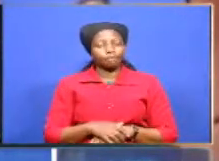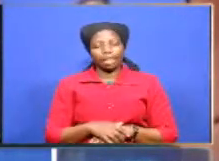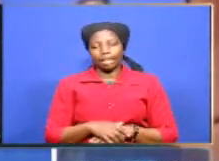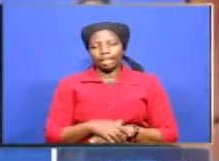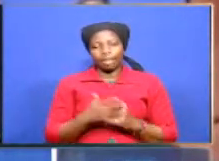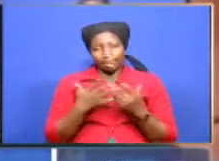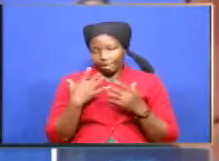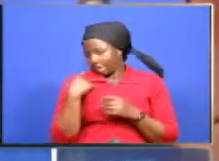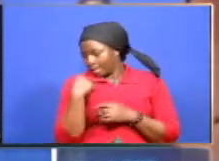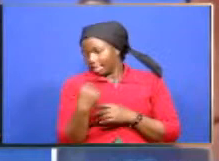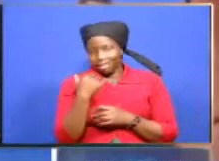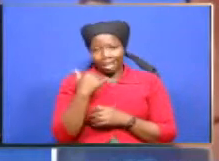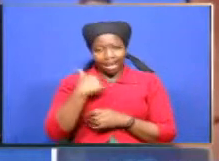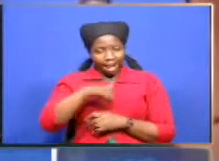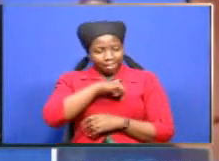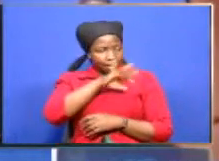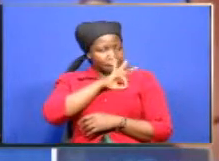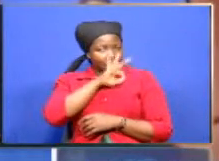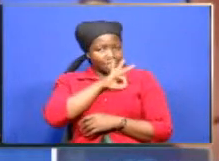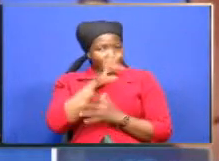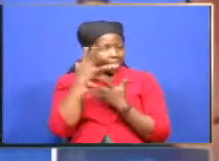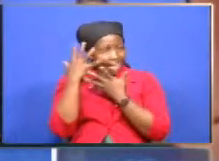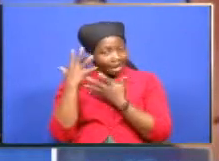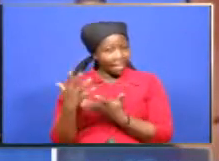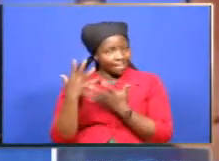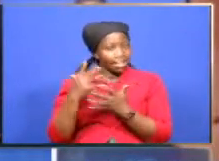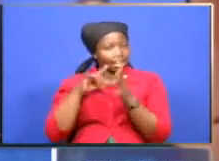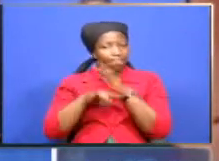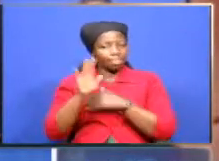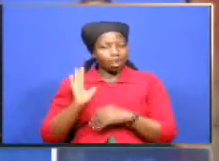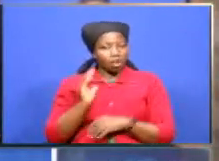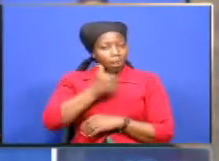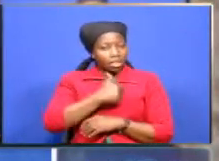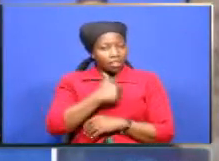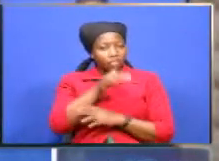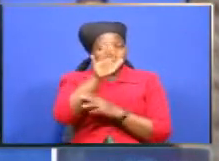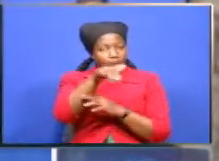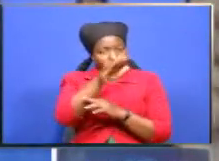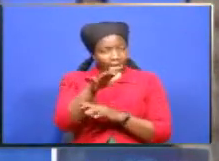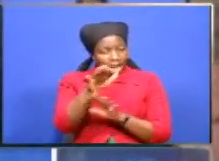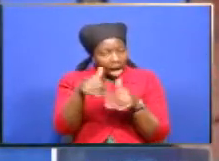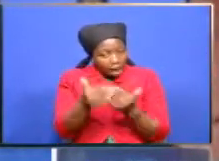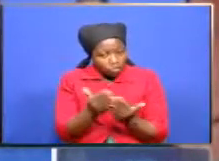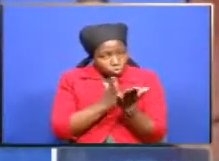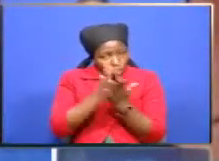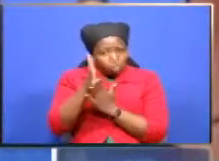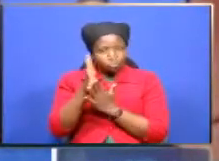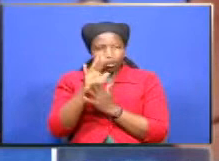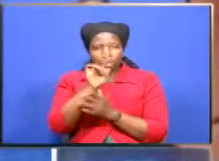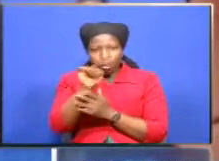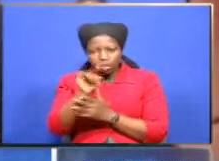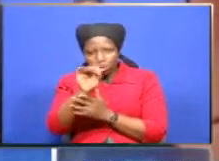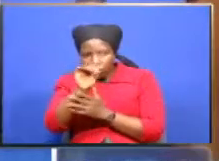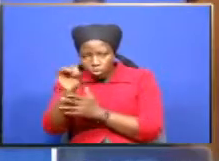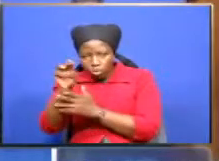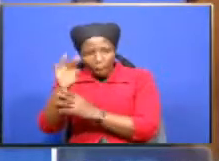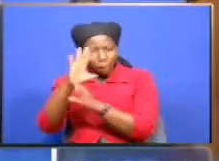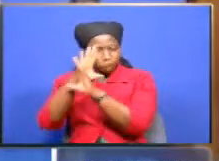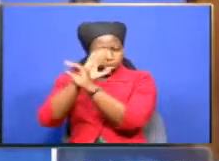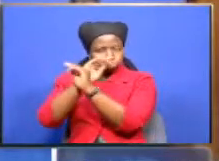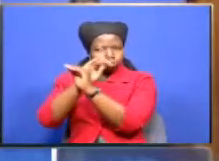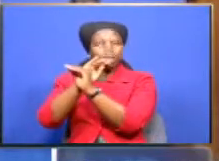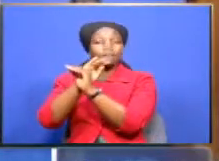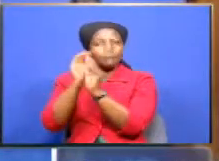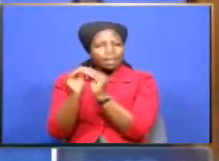have benefited heavily in the committee of the House through the Zoom virtual meetings. And there's